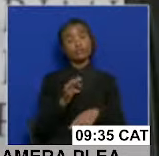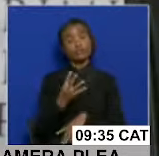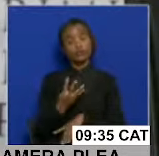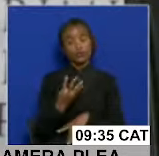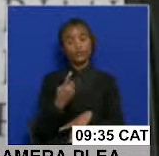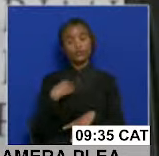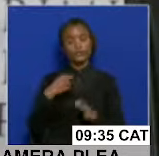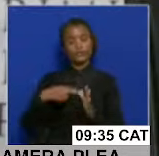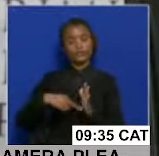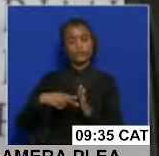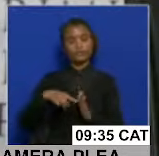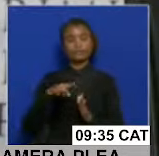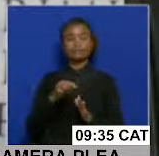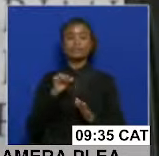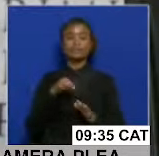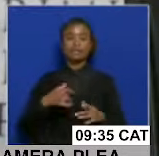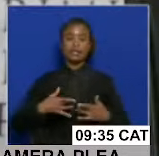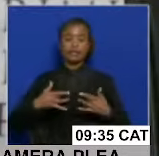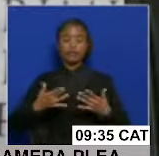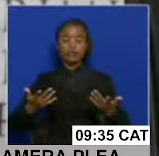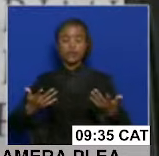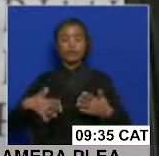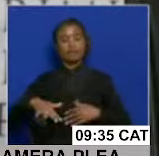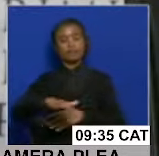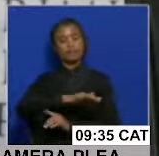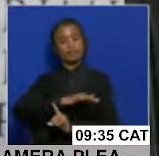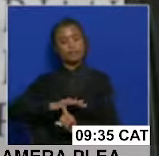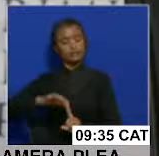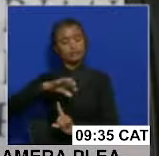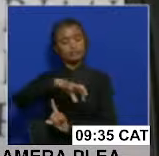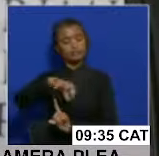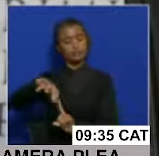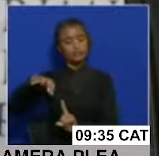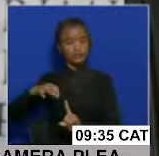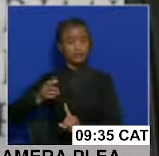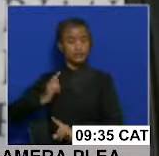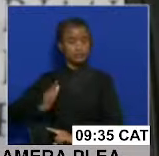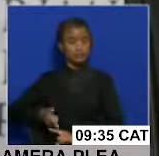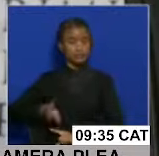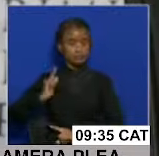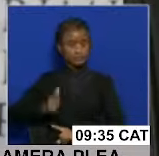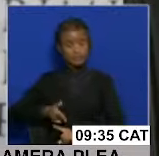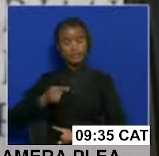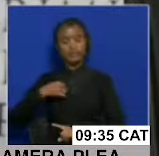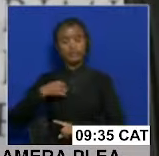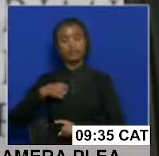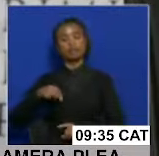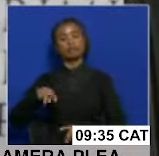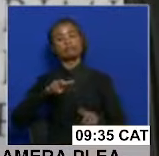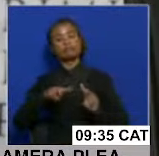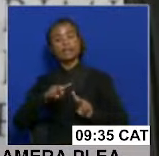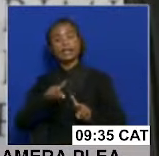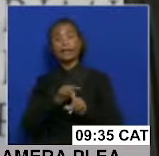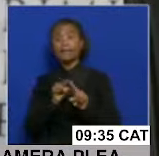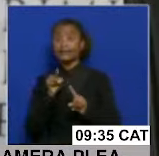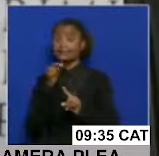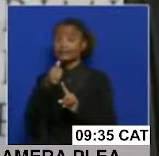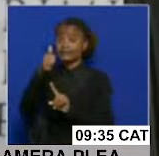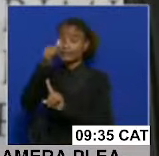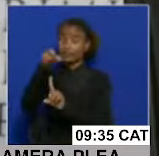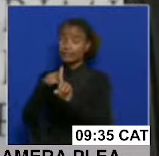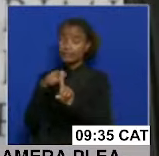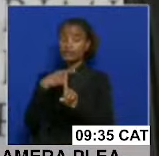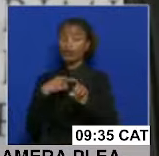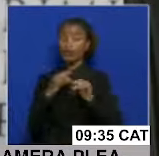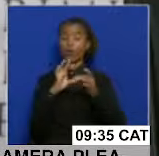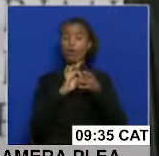complex, he has somehow managed to enter the complex and take pictures of my home and send them to me as proof that he's outside. This has